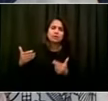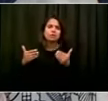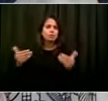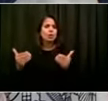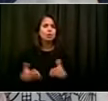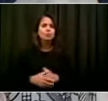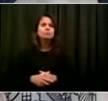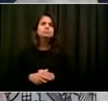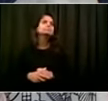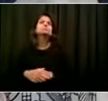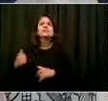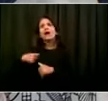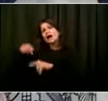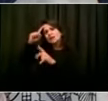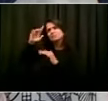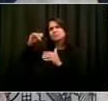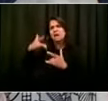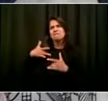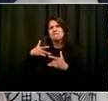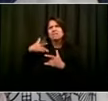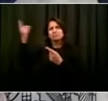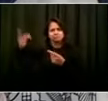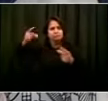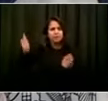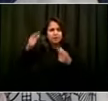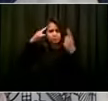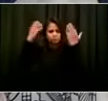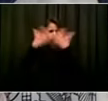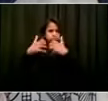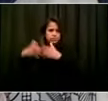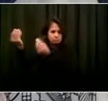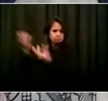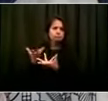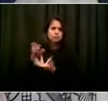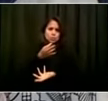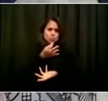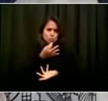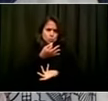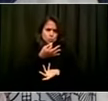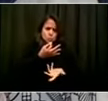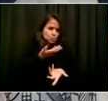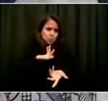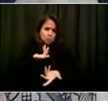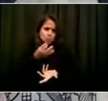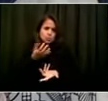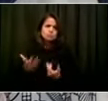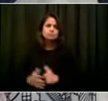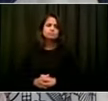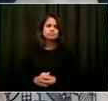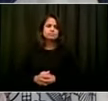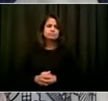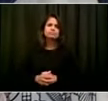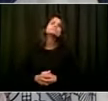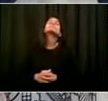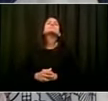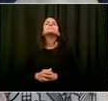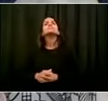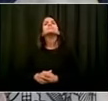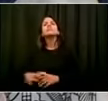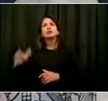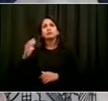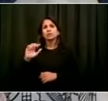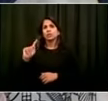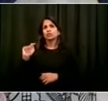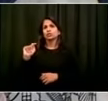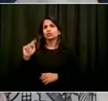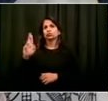We're going to try Ruvain again. Next up is Ruvain. Hi, can you hear me, Mr. Mayor? Yeah, how you doing? Good, hi, how are you?